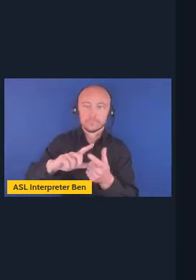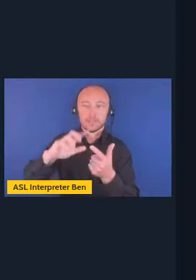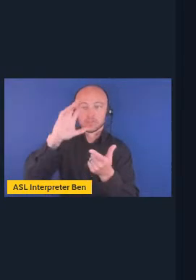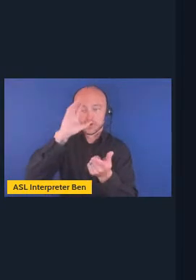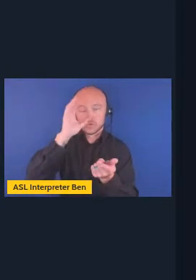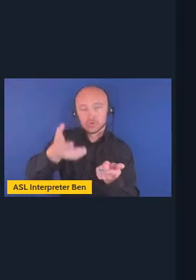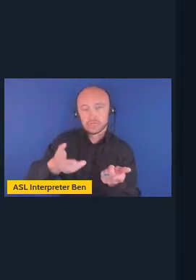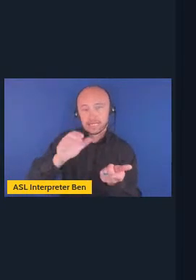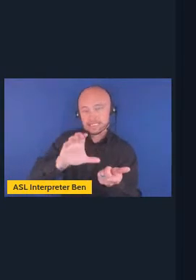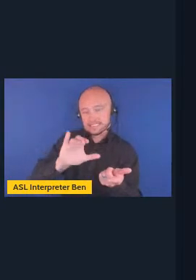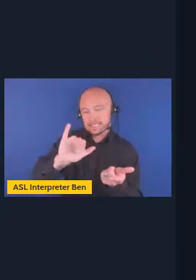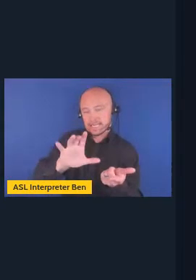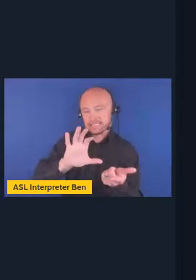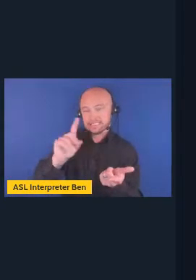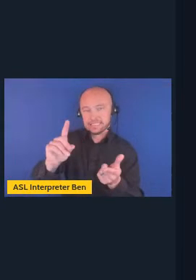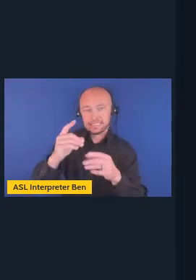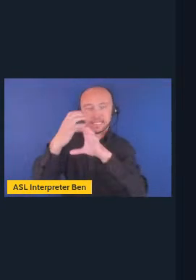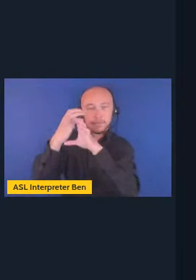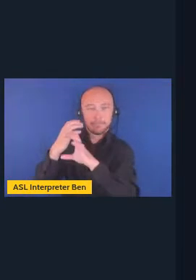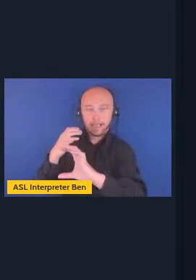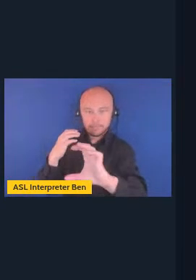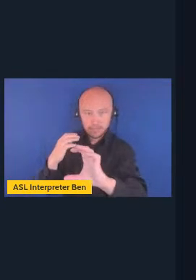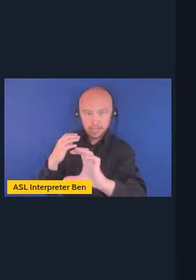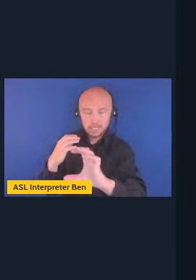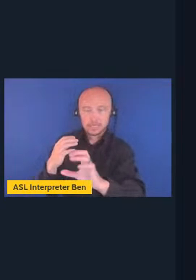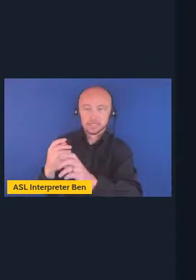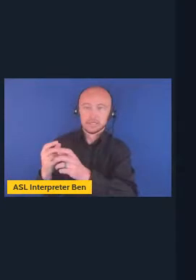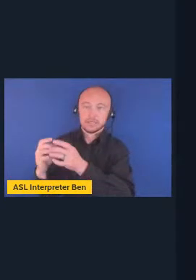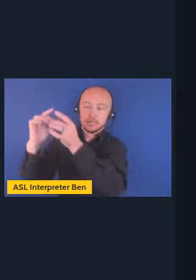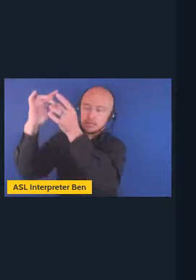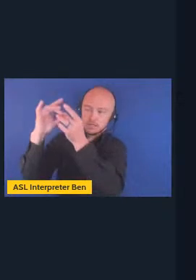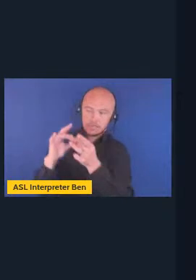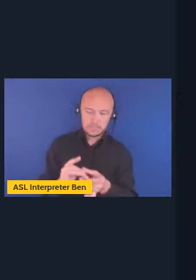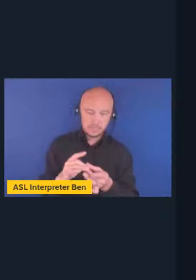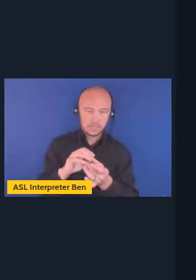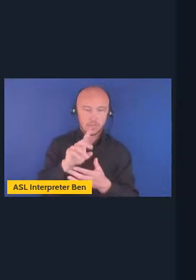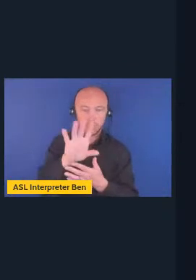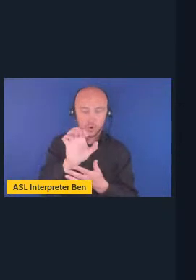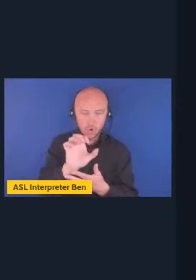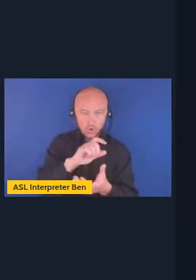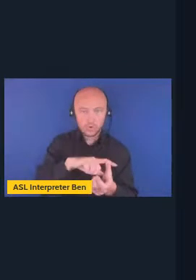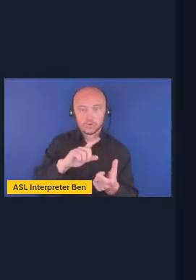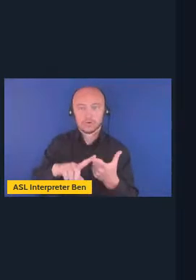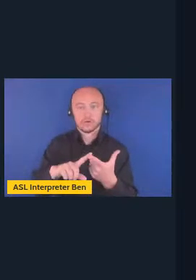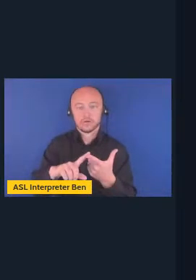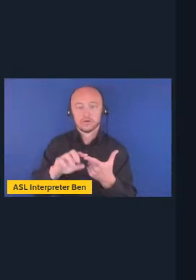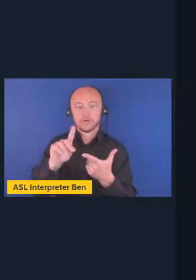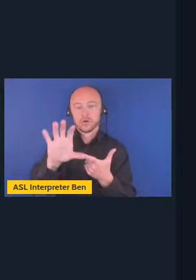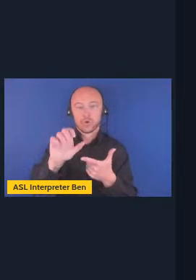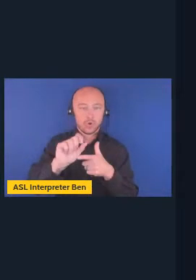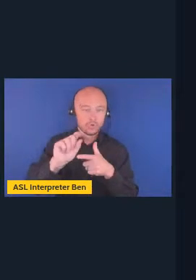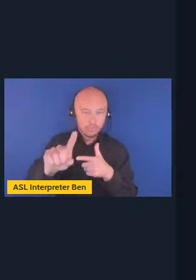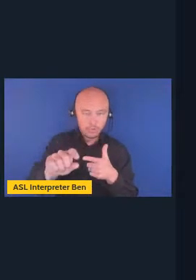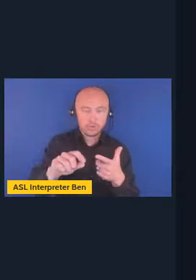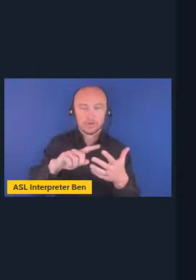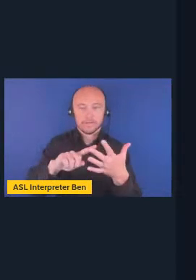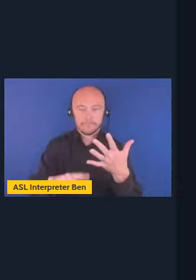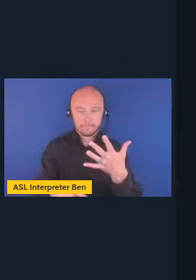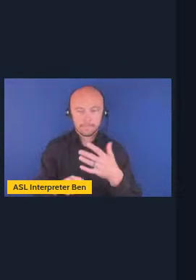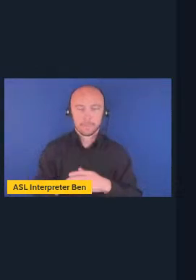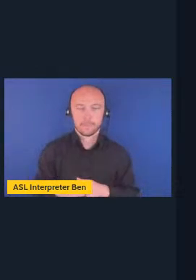CI/CD pipeline, which will include code commit, code pipeline, code build, and code deploy services.